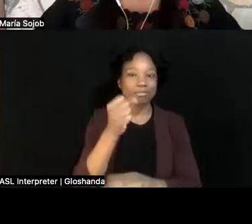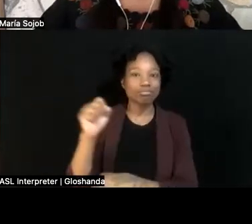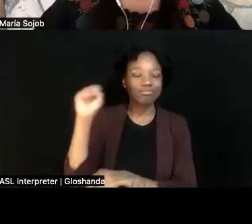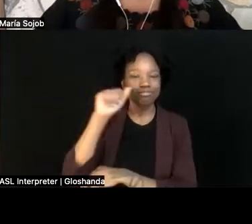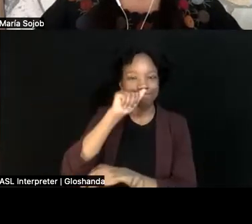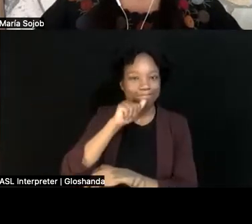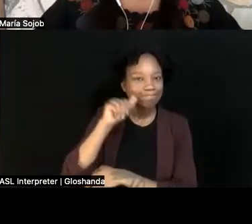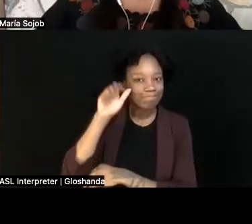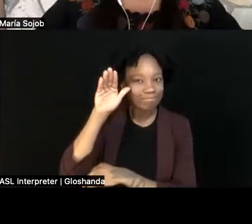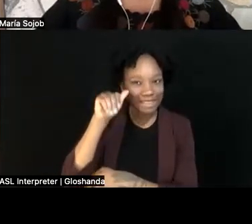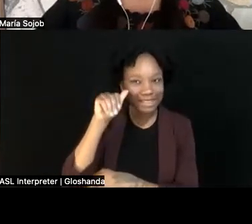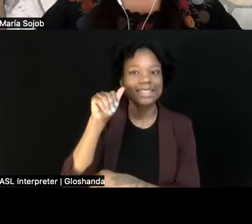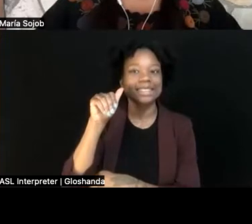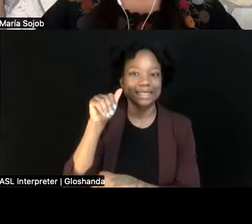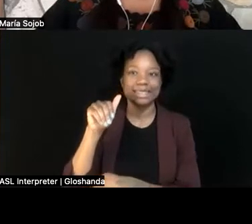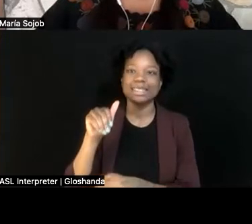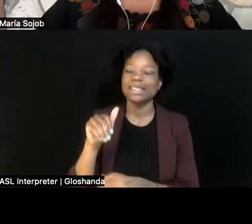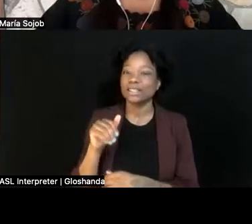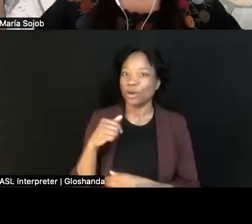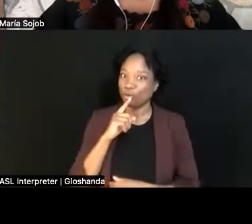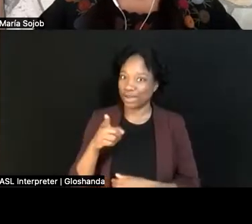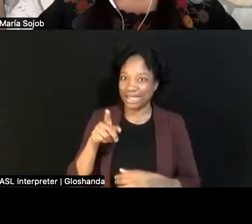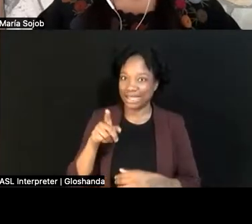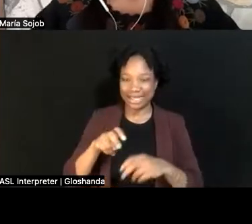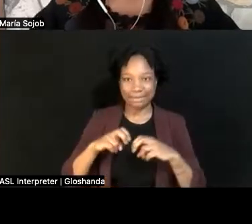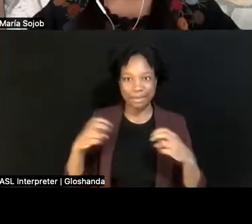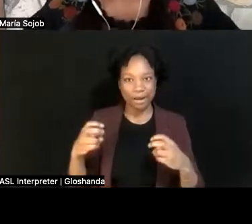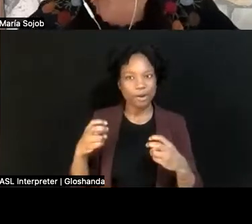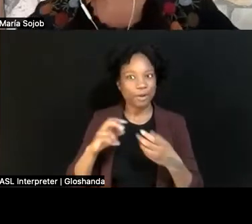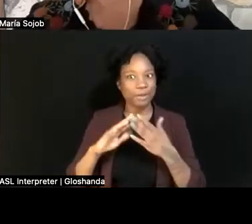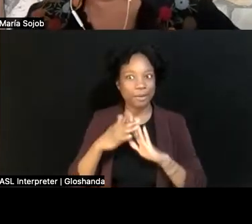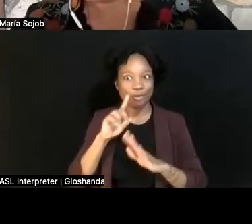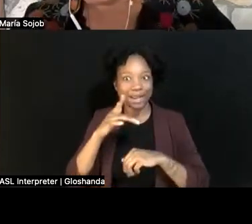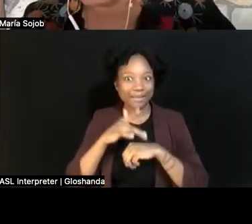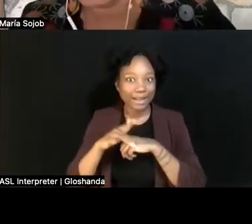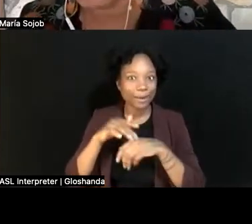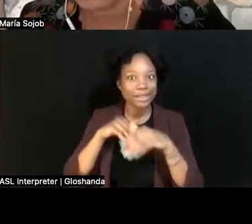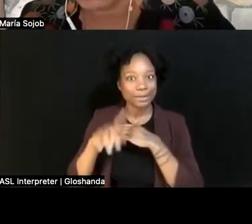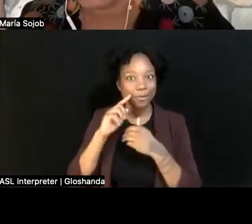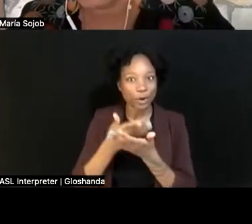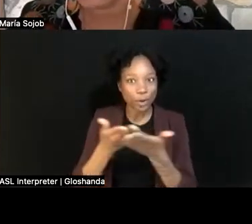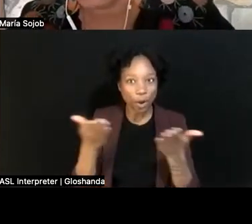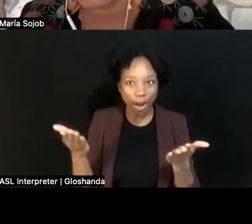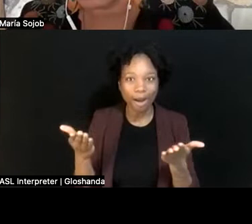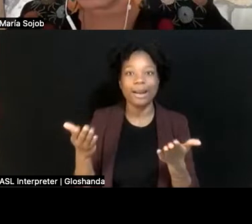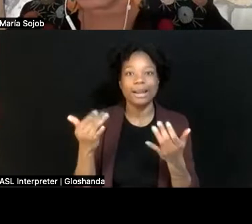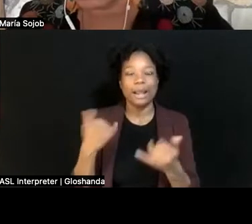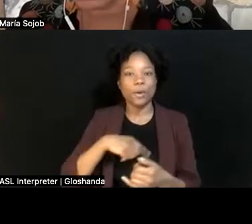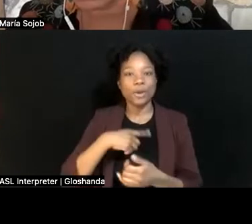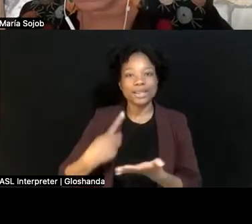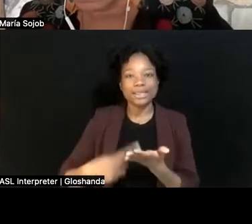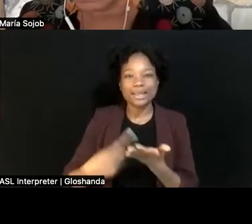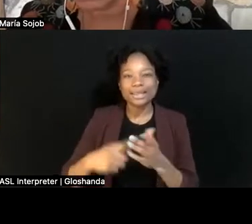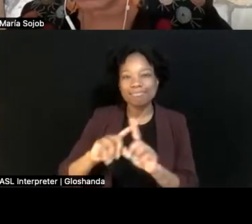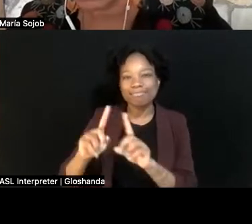this Beyond Resilience panel is about Indigenous forms. And so while these phenomenal Indigenous women have decades and decades of